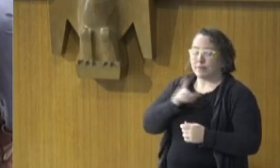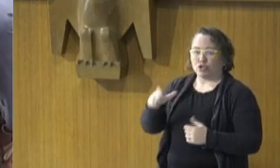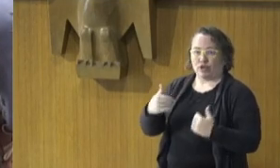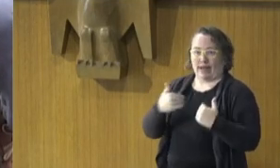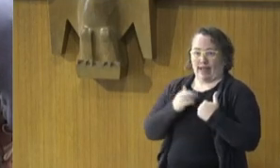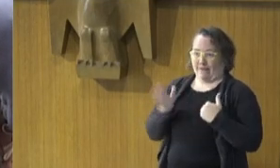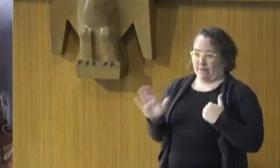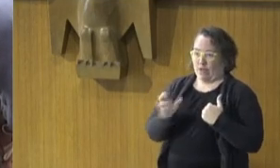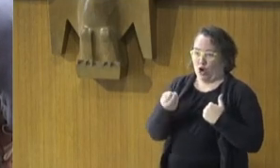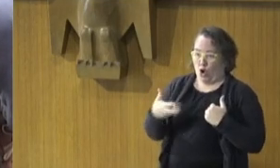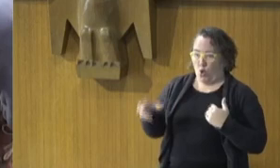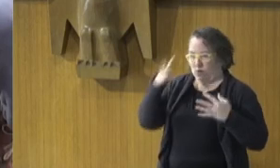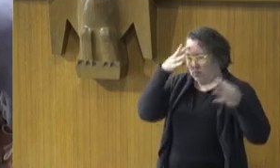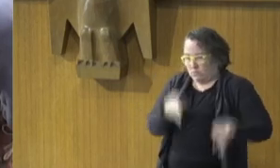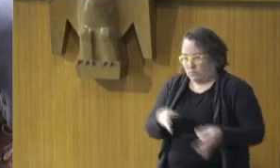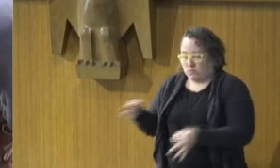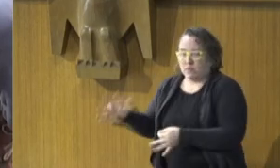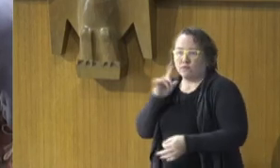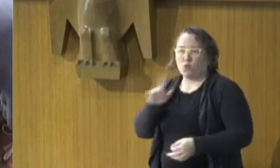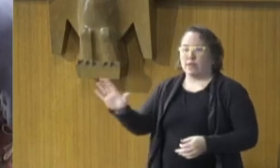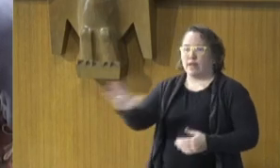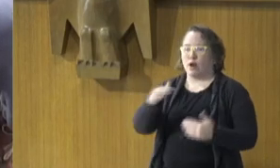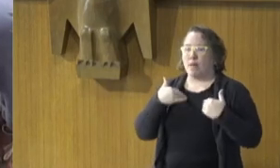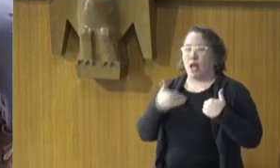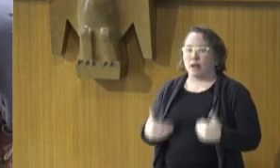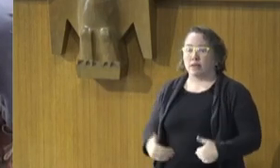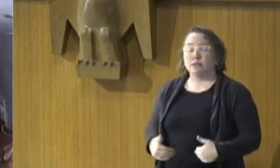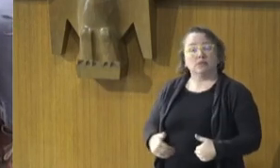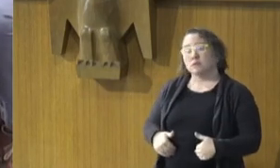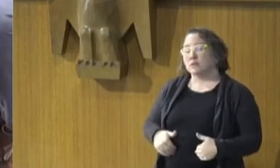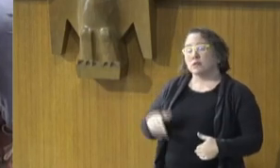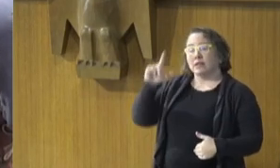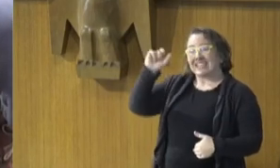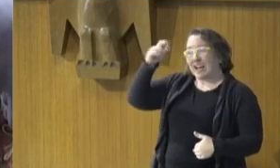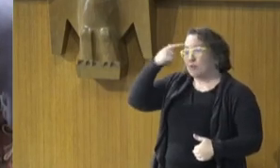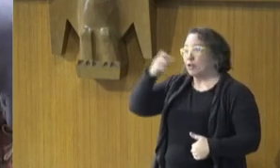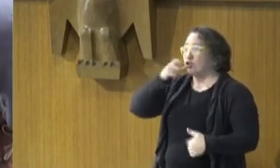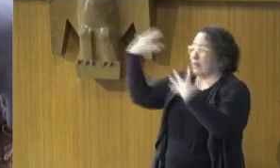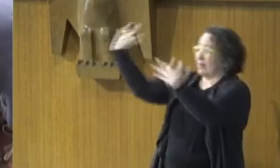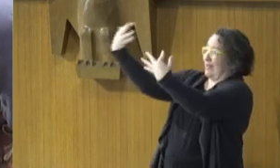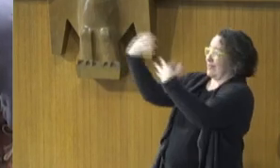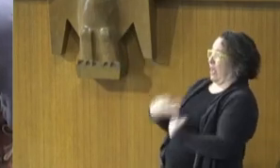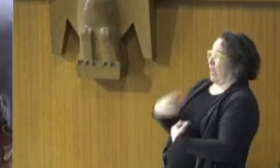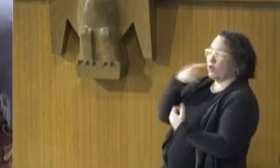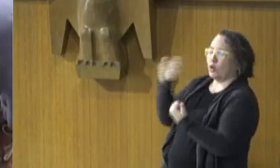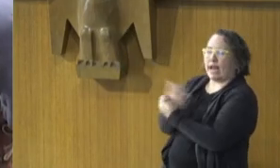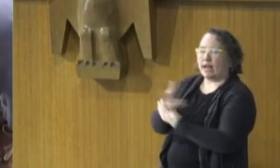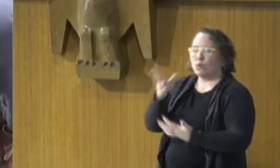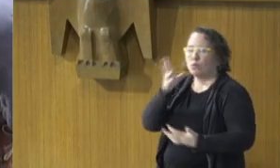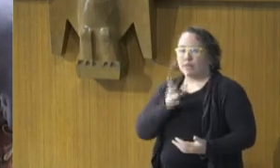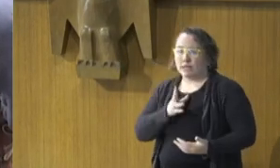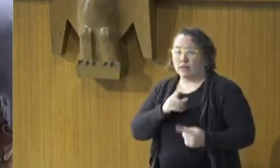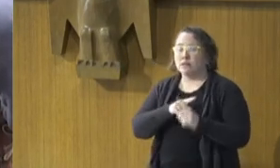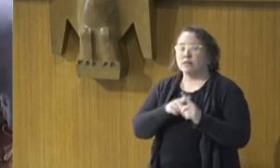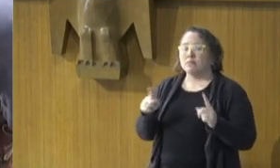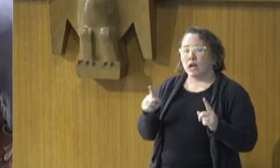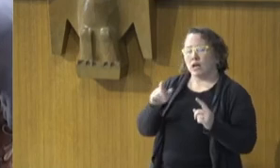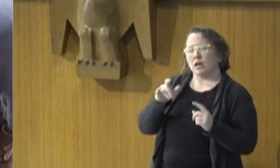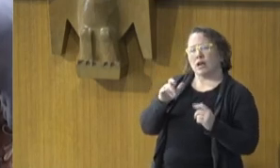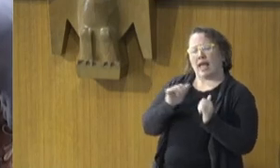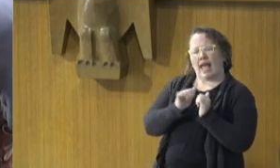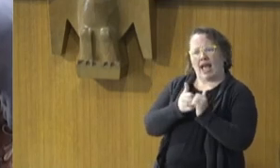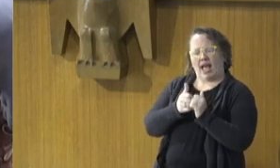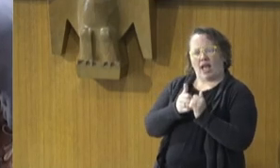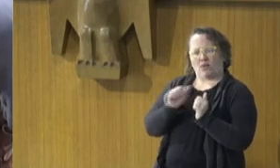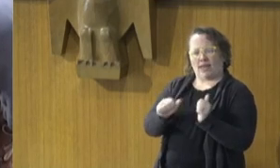bodies, that legislative bodies should not be making decisions on their behalf. Mm-hmm. And so that question of like, how can a Christian